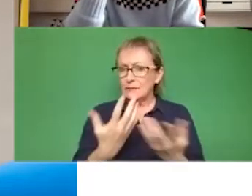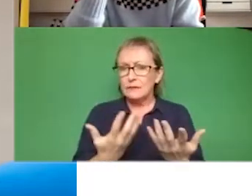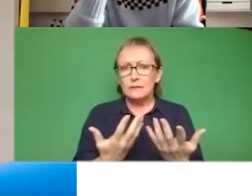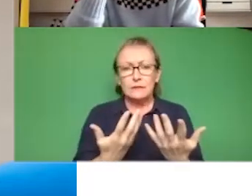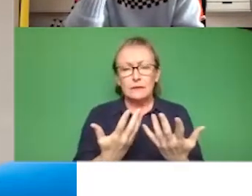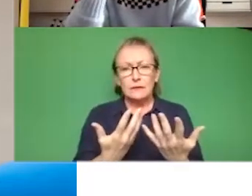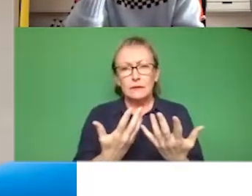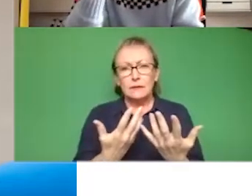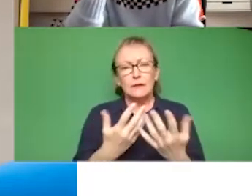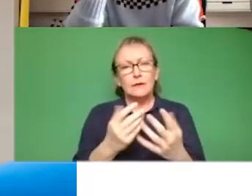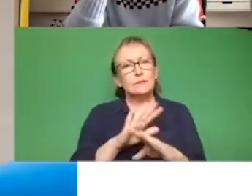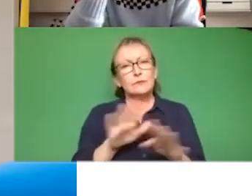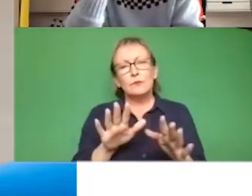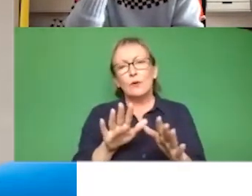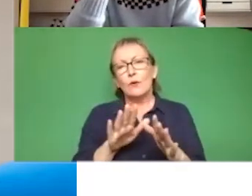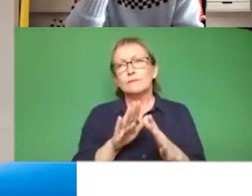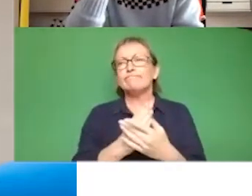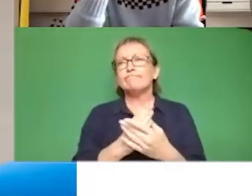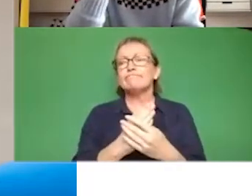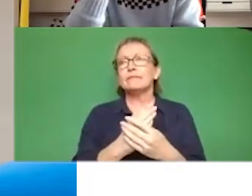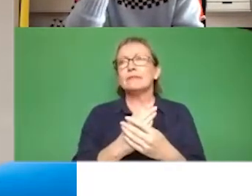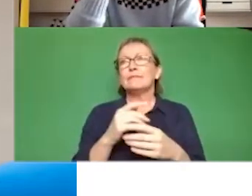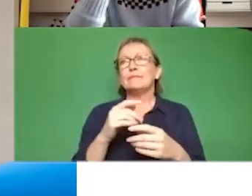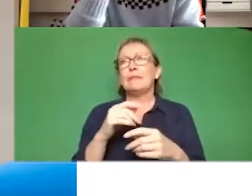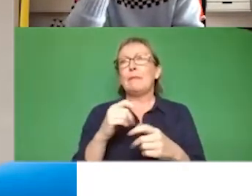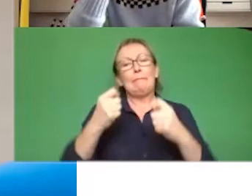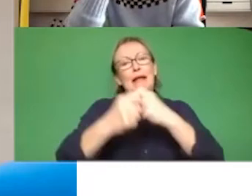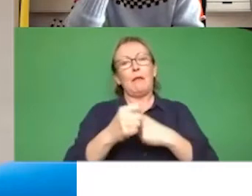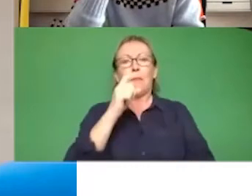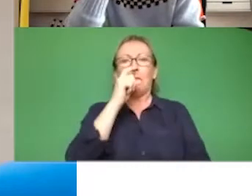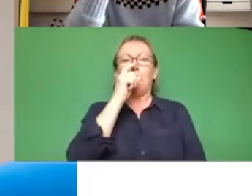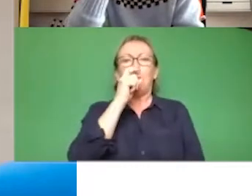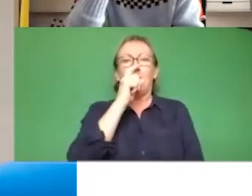Not to be too elitist about it, but I just think it's